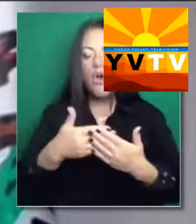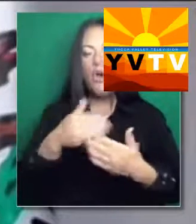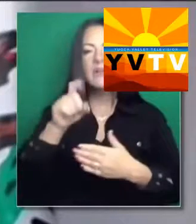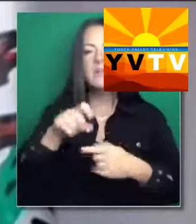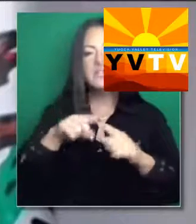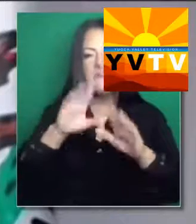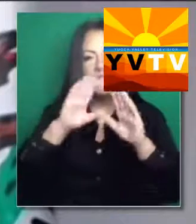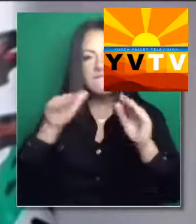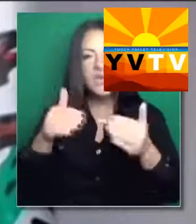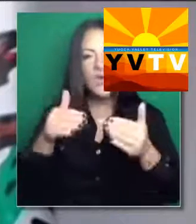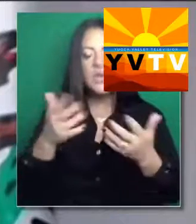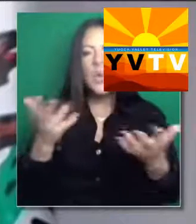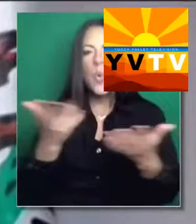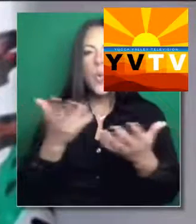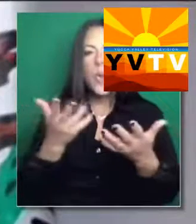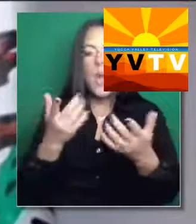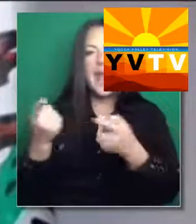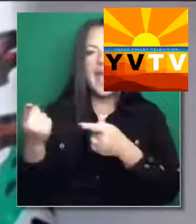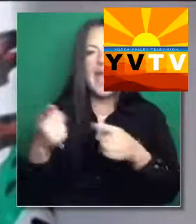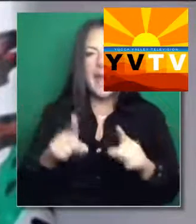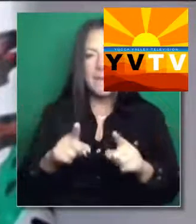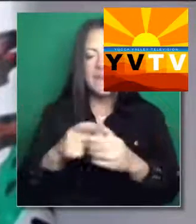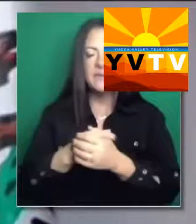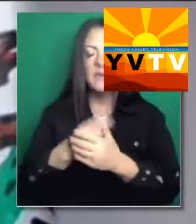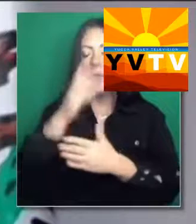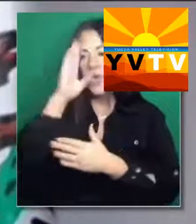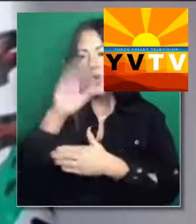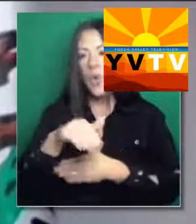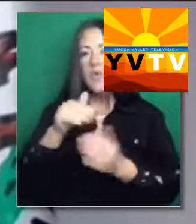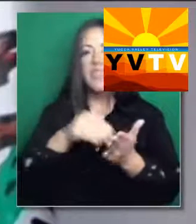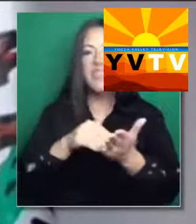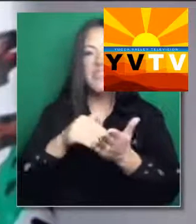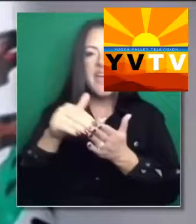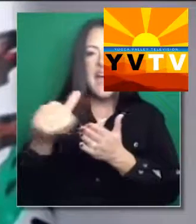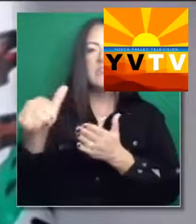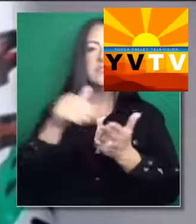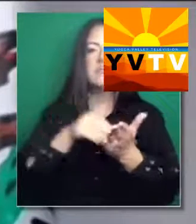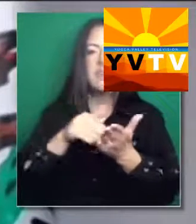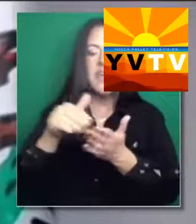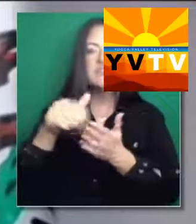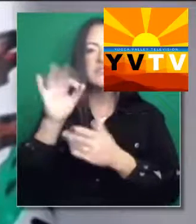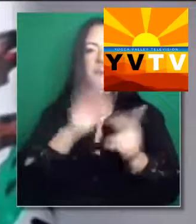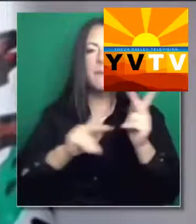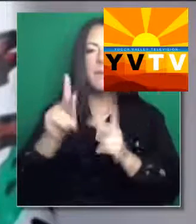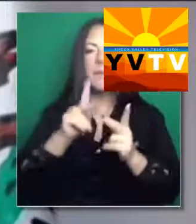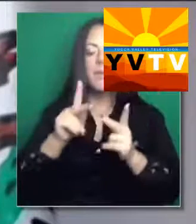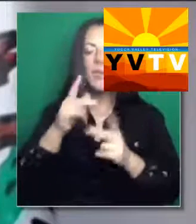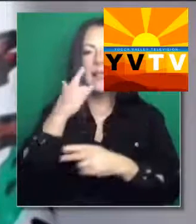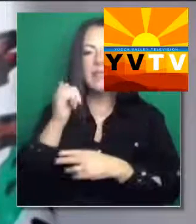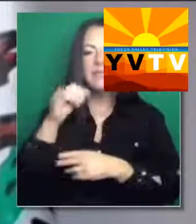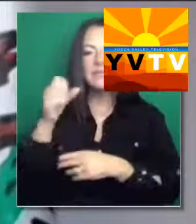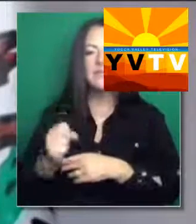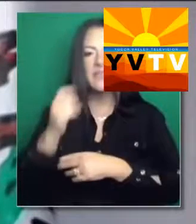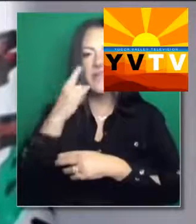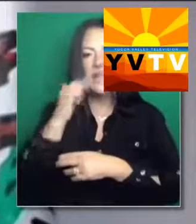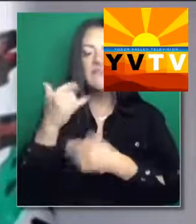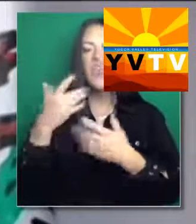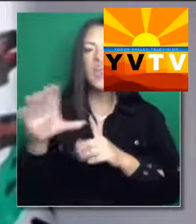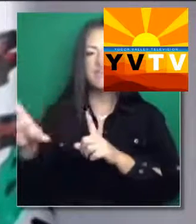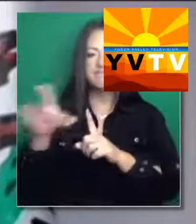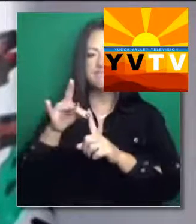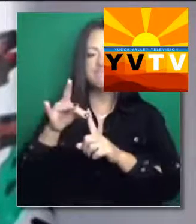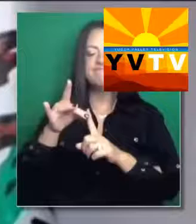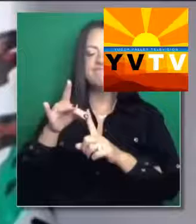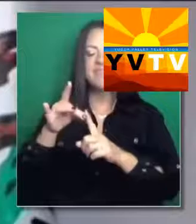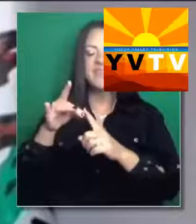focused on what has already occurred, which is thousands of Californians, thousands of people in Southern California who are infected, who've been exposed